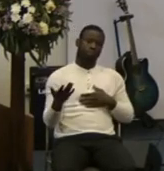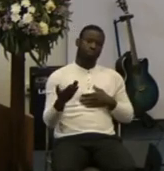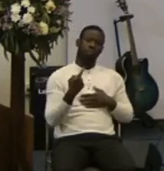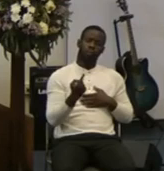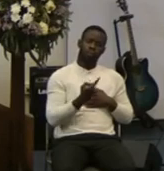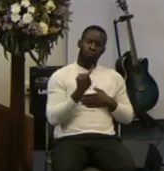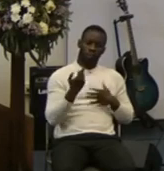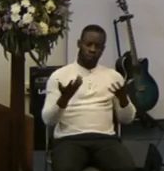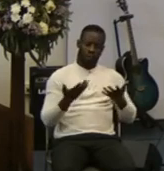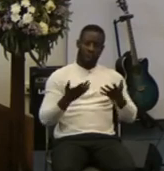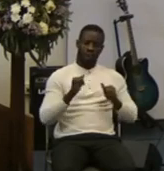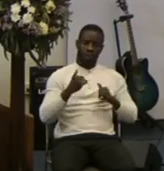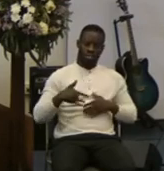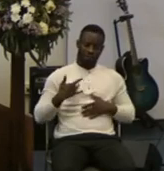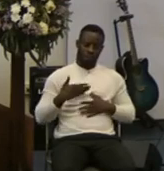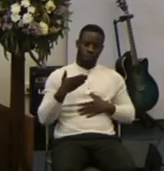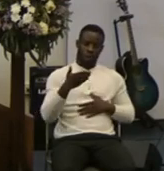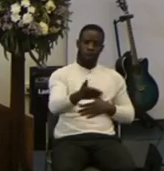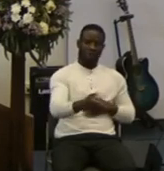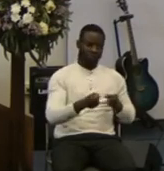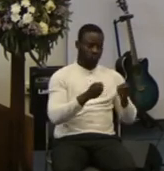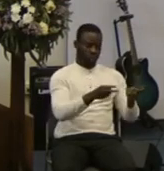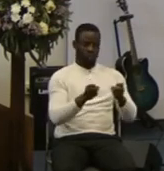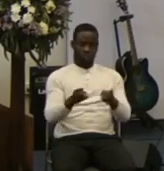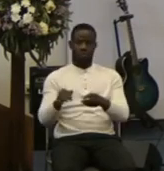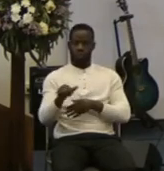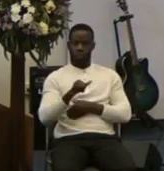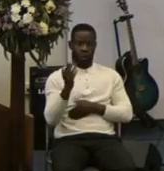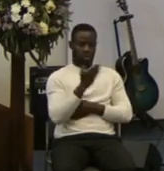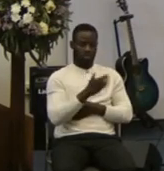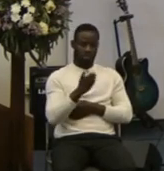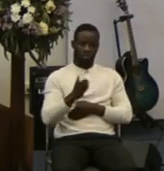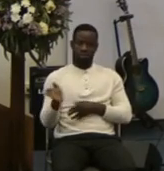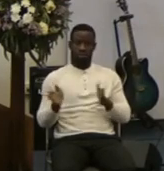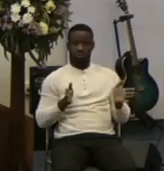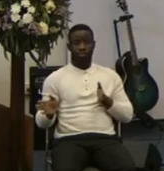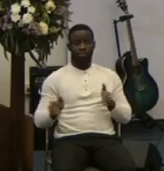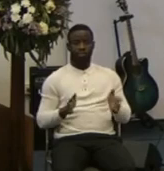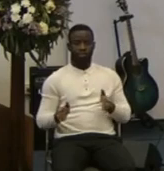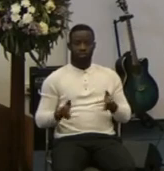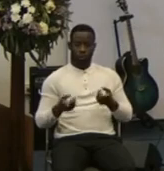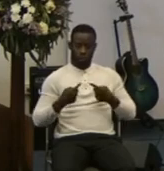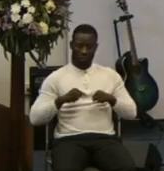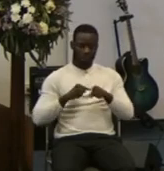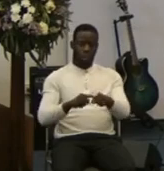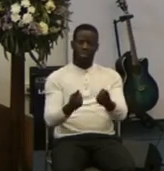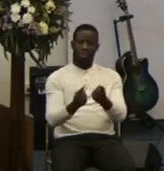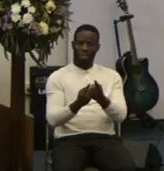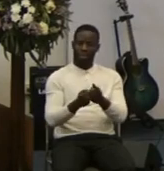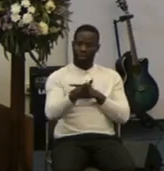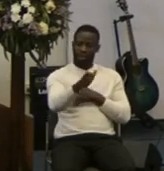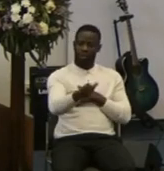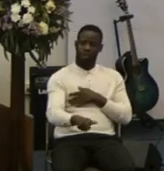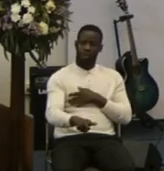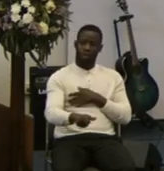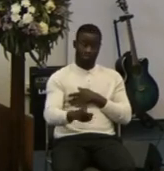Who are you? Where is your life going? What road are you traveling down? We're all following something or someone, even if